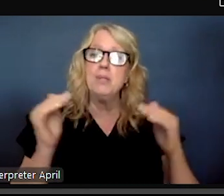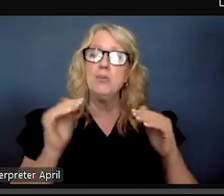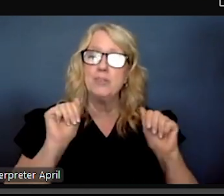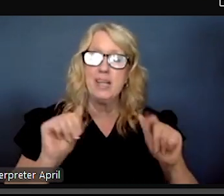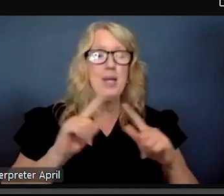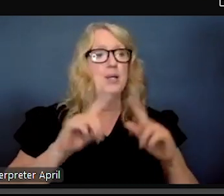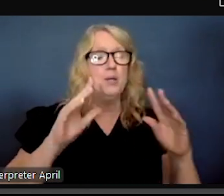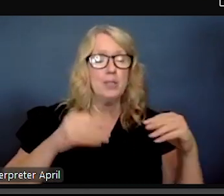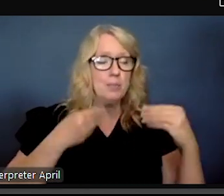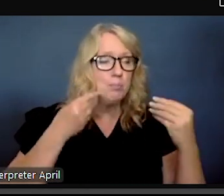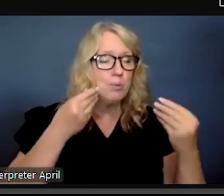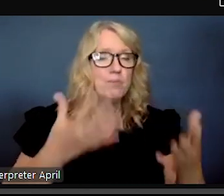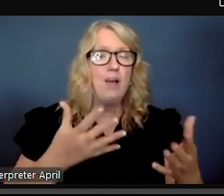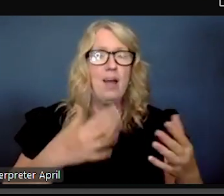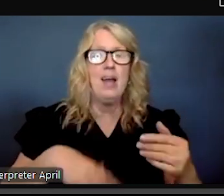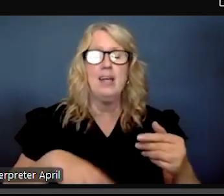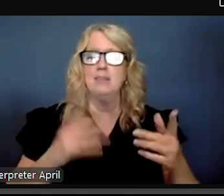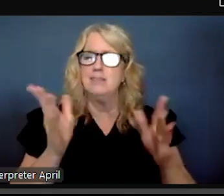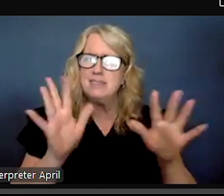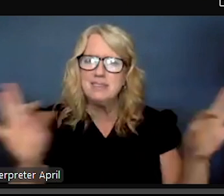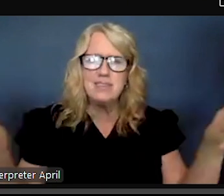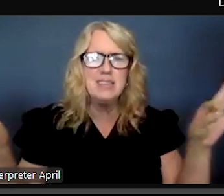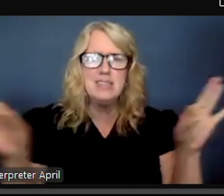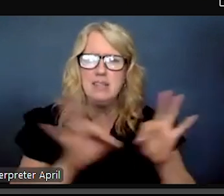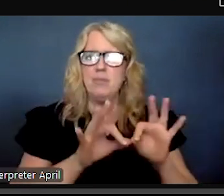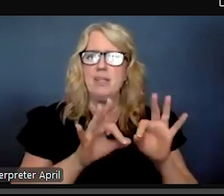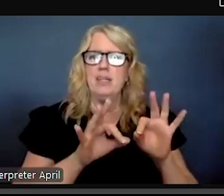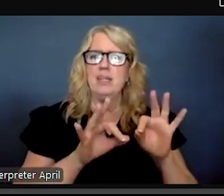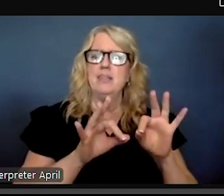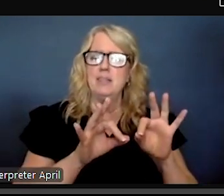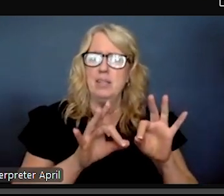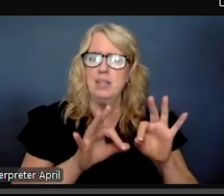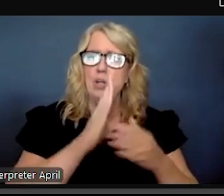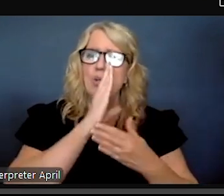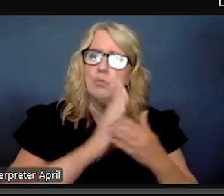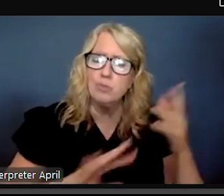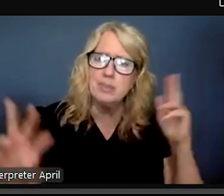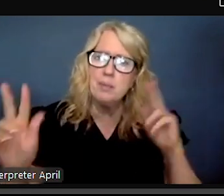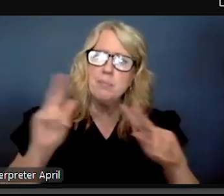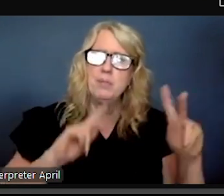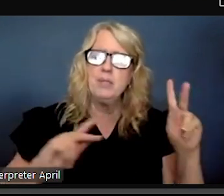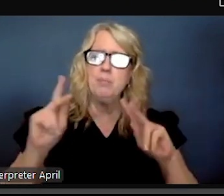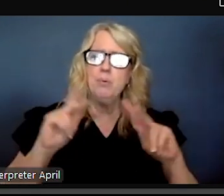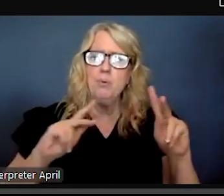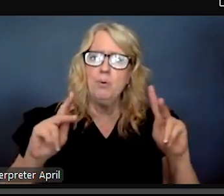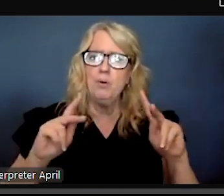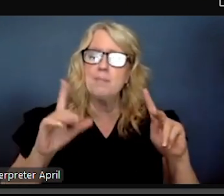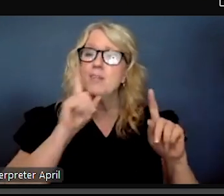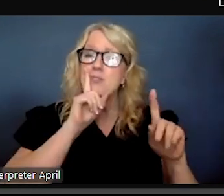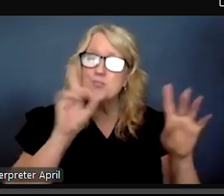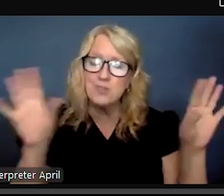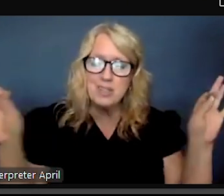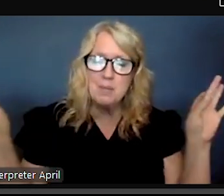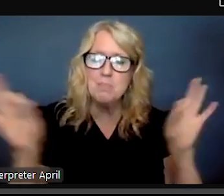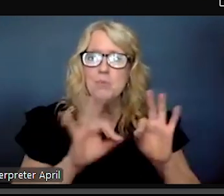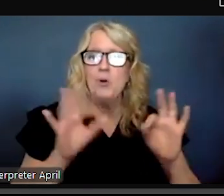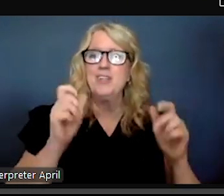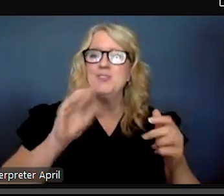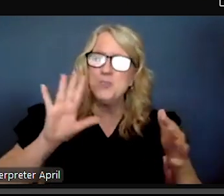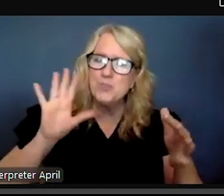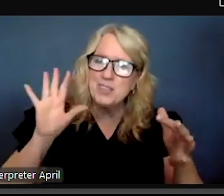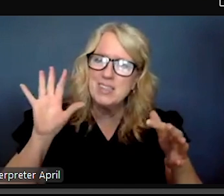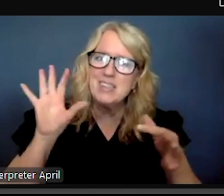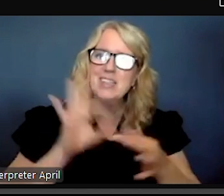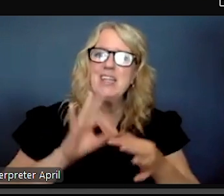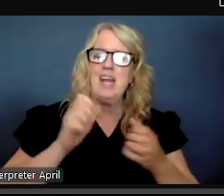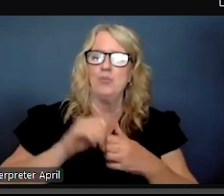provide, that can be significantly, that for some people is it's really important to be able to connect with someone who's